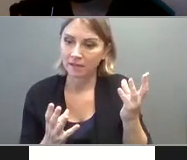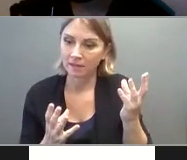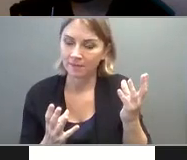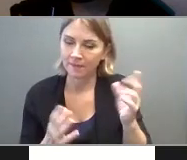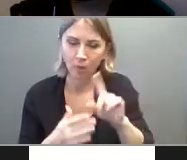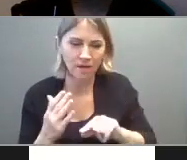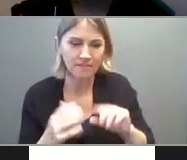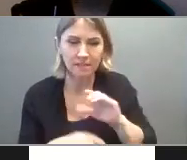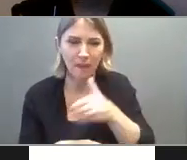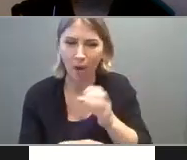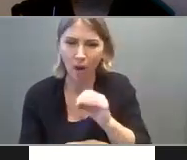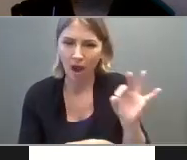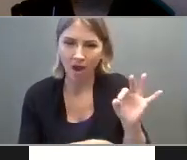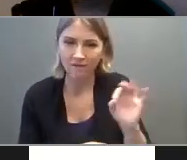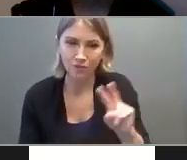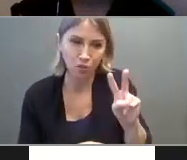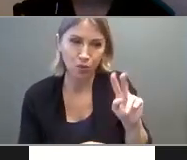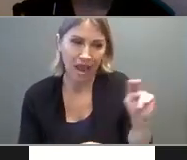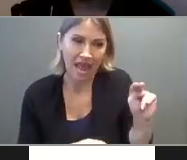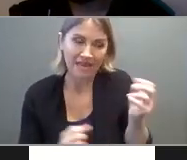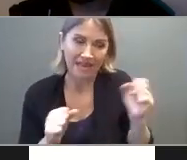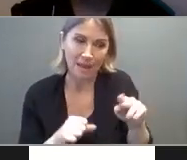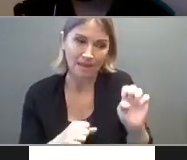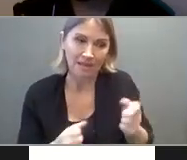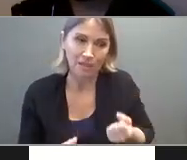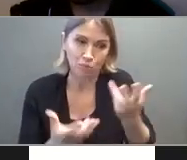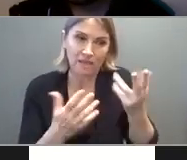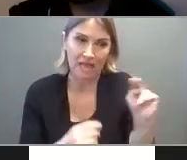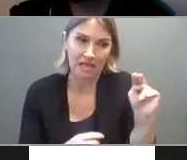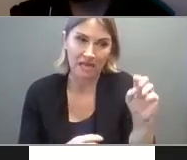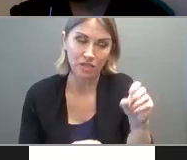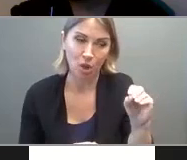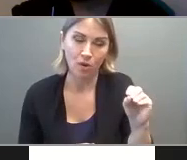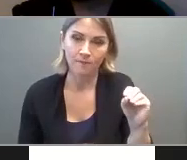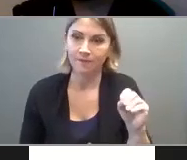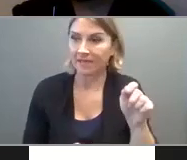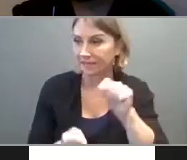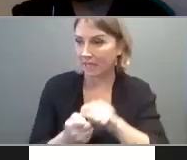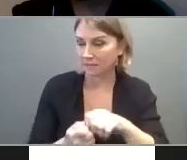what's the power of 2n can be expressed in. Exactly. So